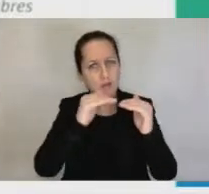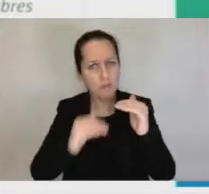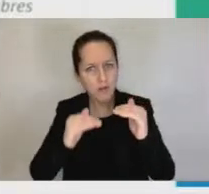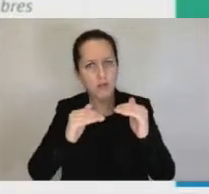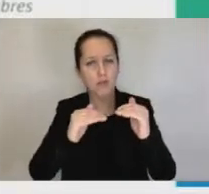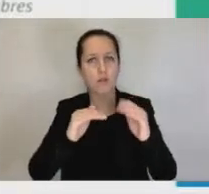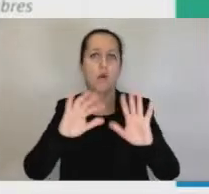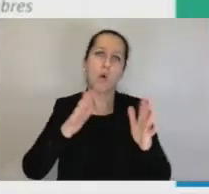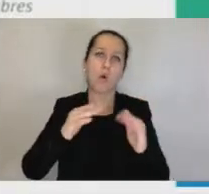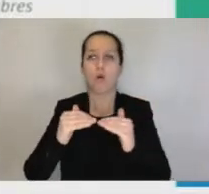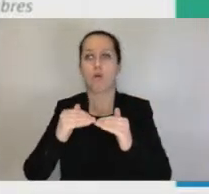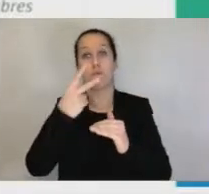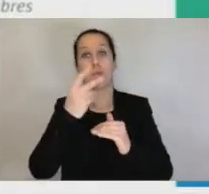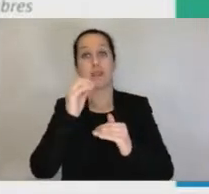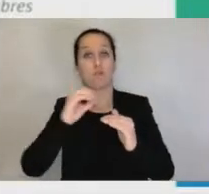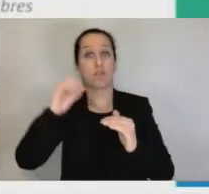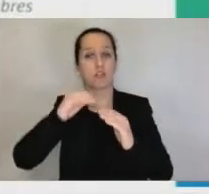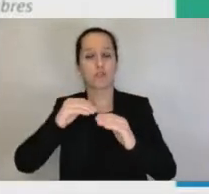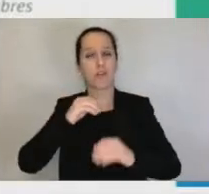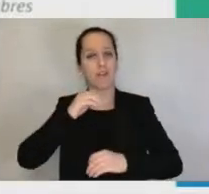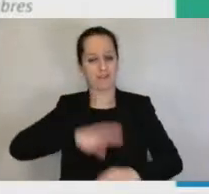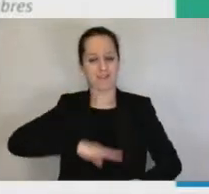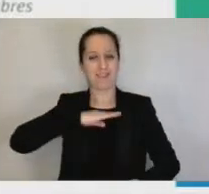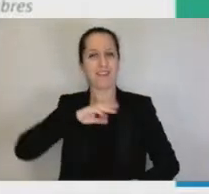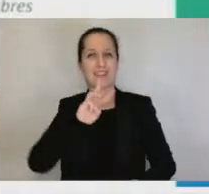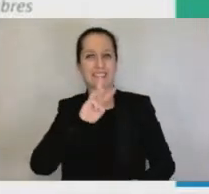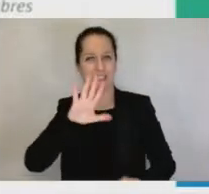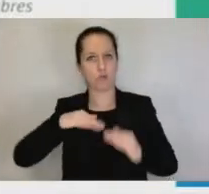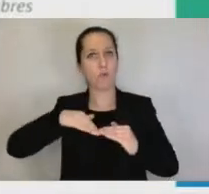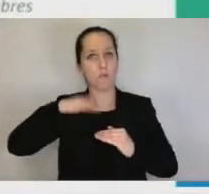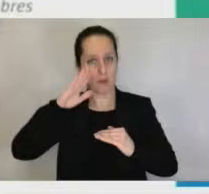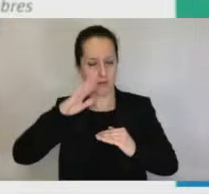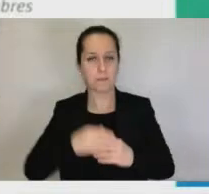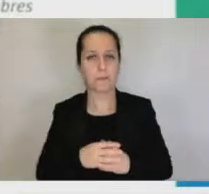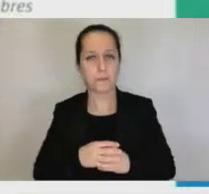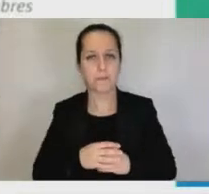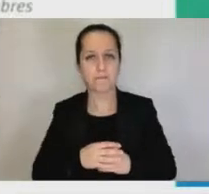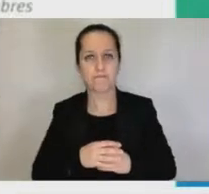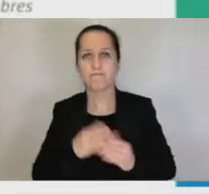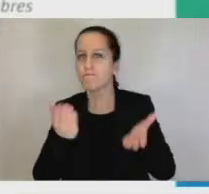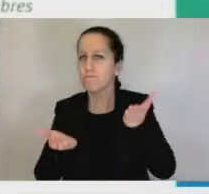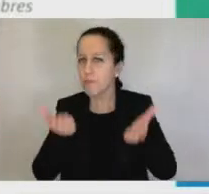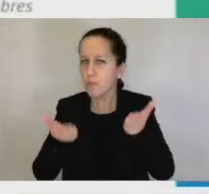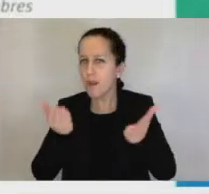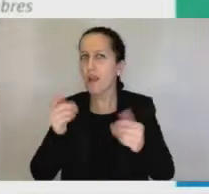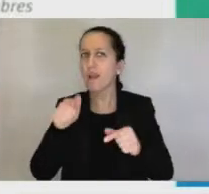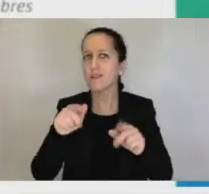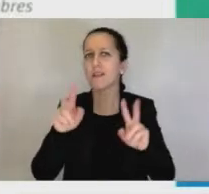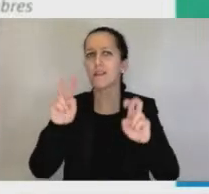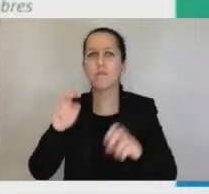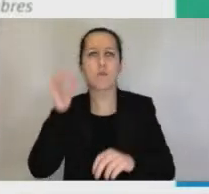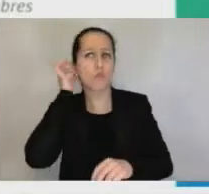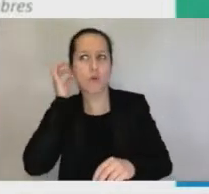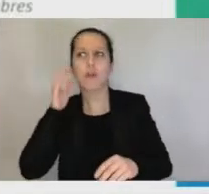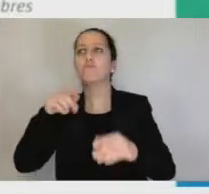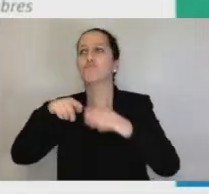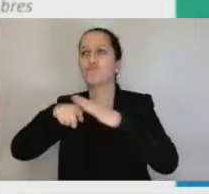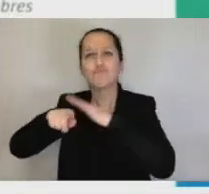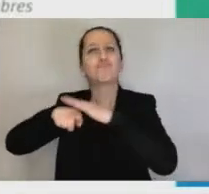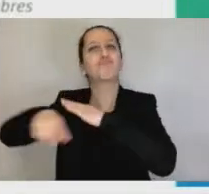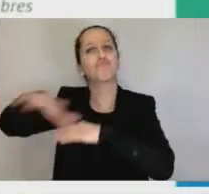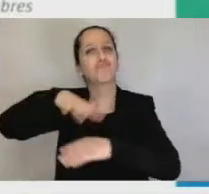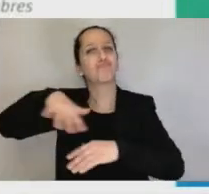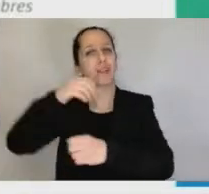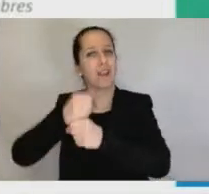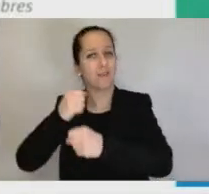all ages and over 20% for those over 35 years of age. That